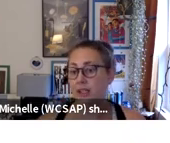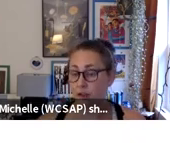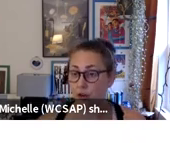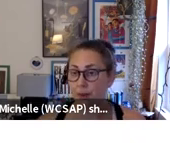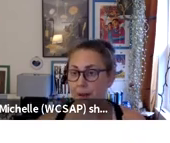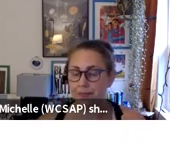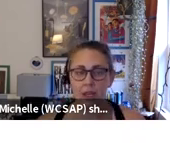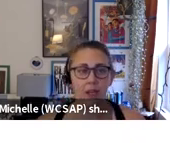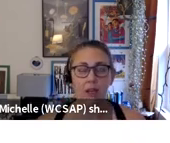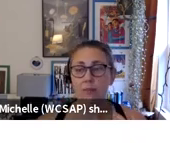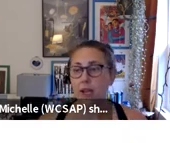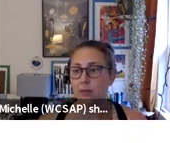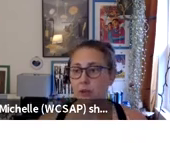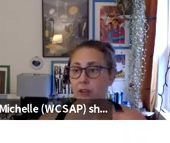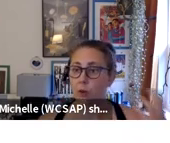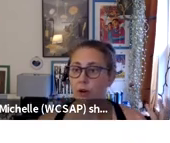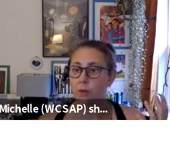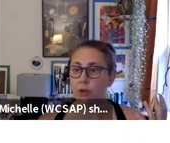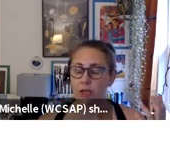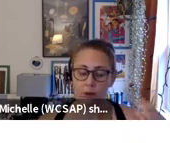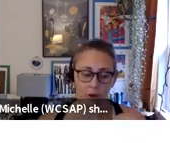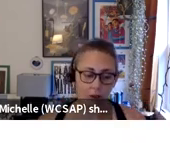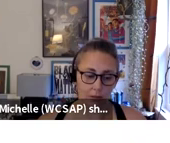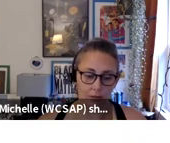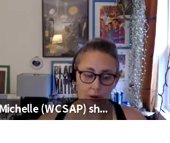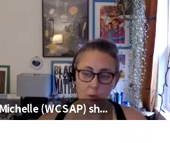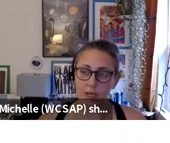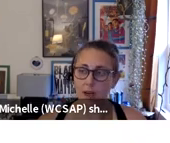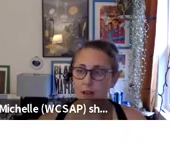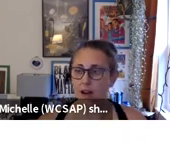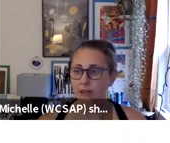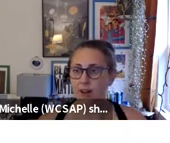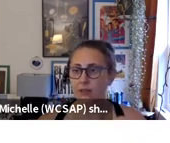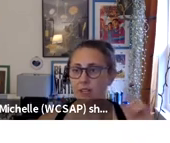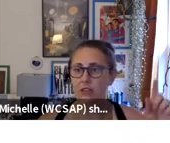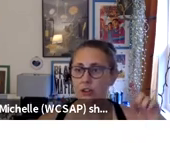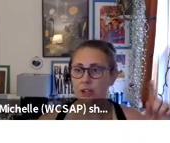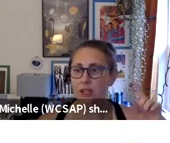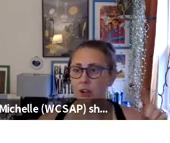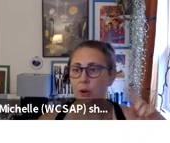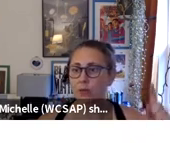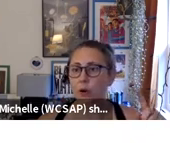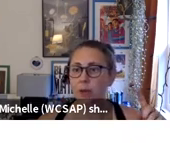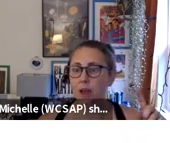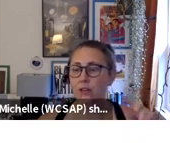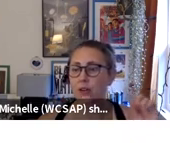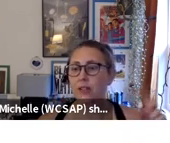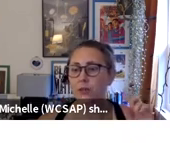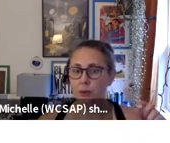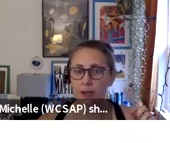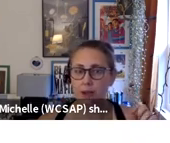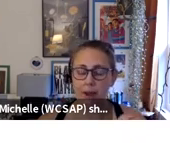healing and in their trauma. In my community, in the queer community, you know, we get a lot of kind of internalized homophobia